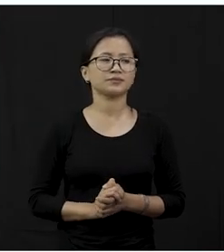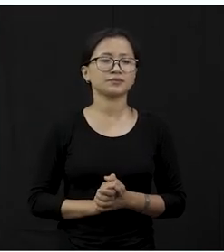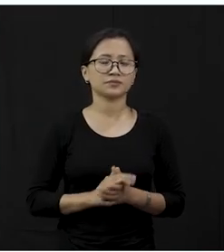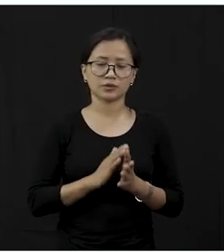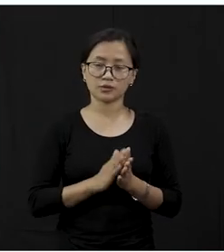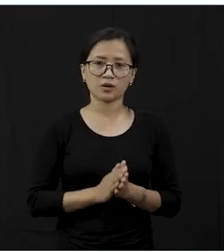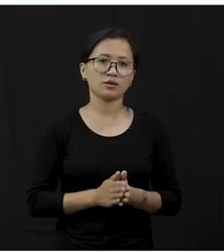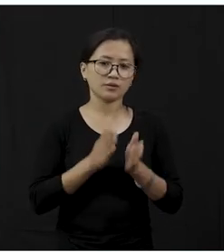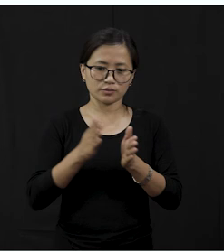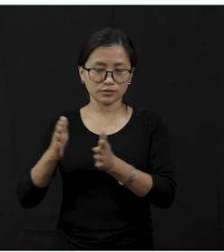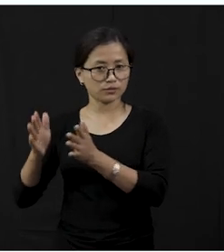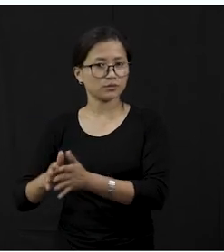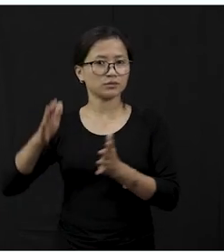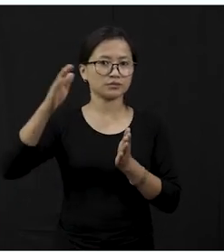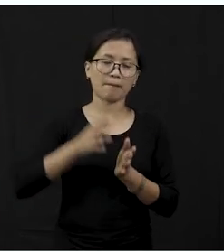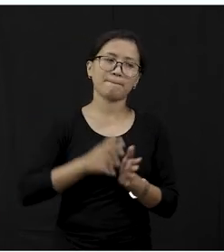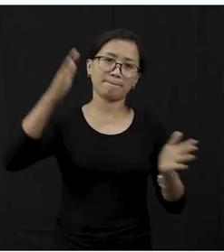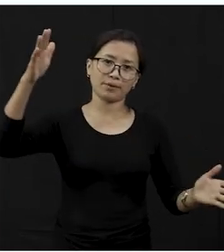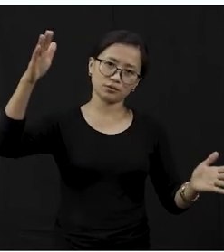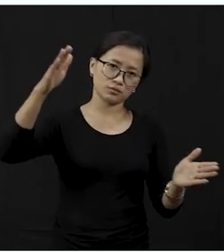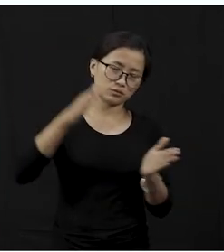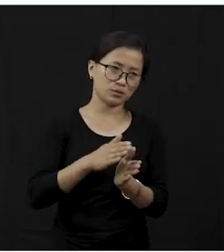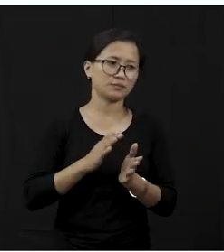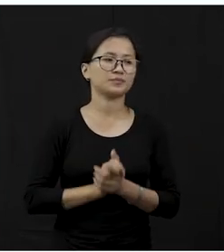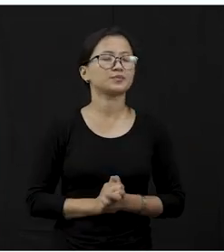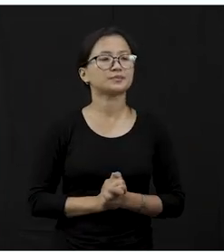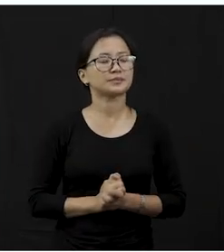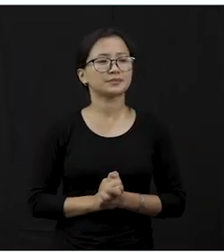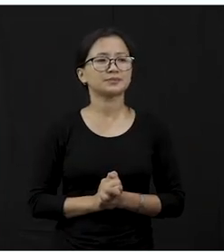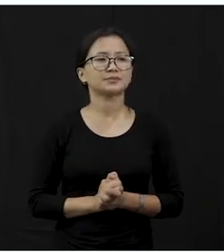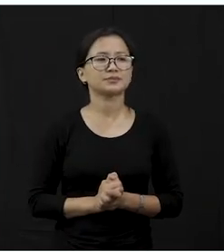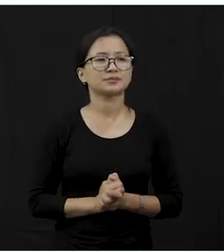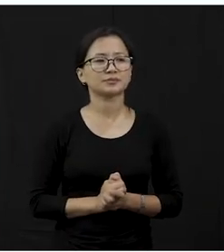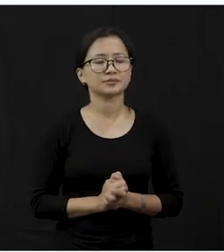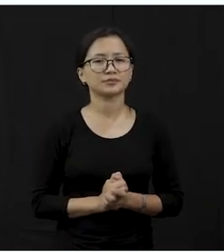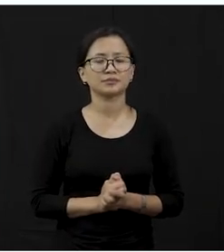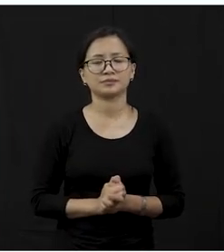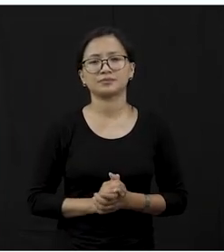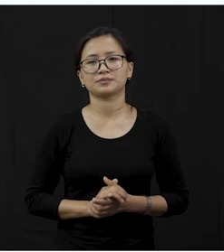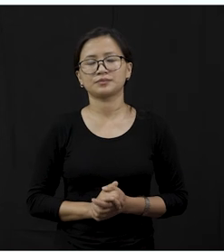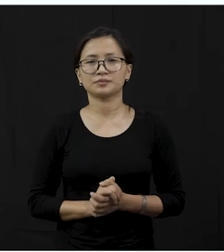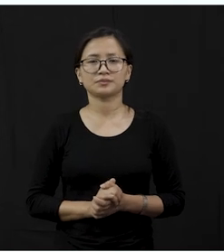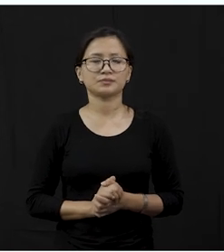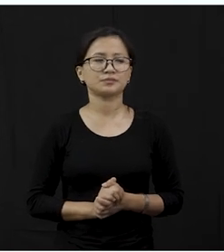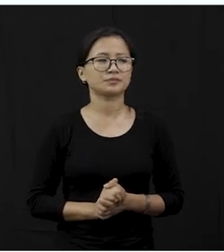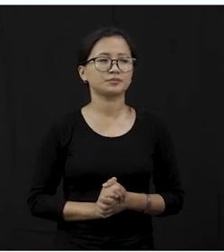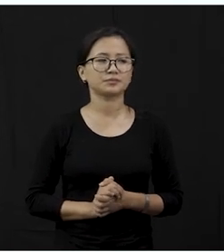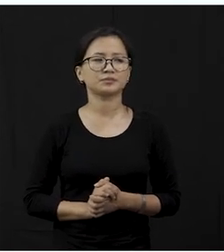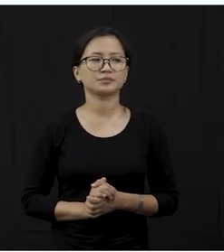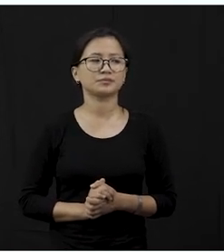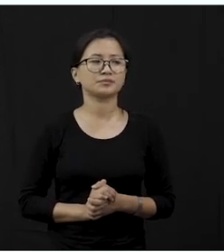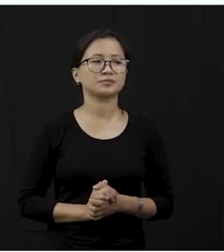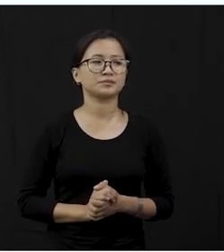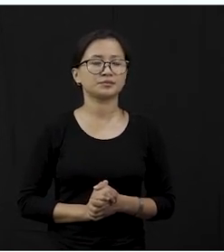So arrange the following in a descending order with the symbol. So here again, the picture represents the descending order. Okay, so